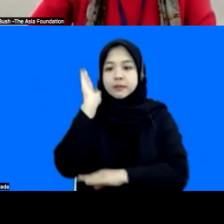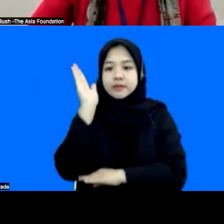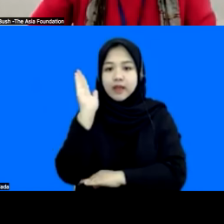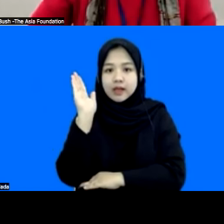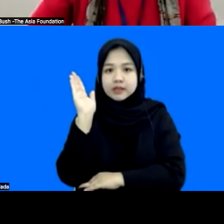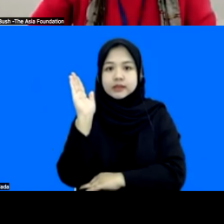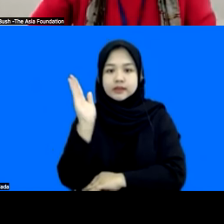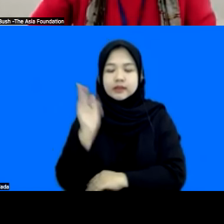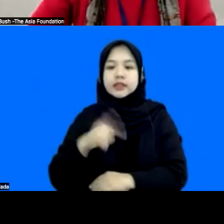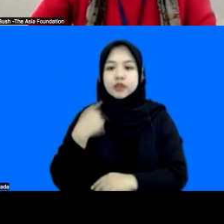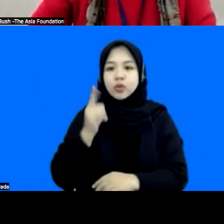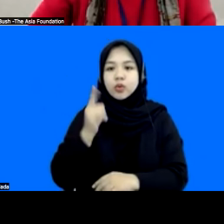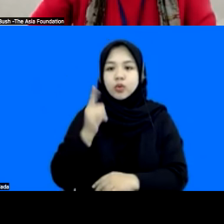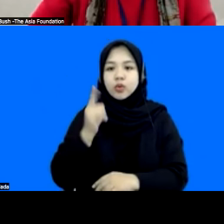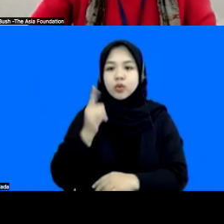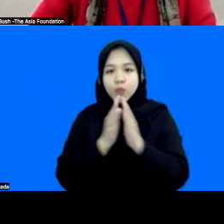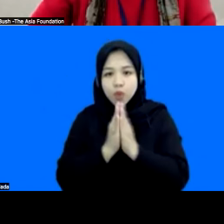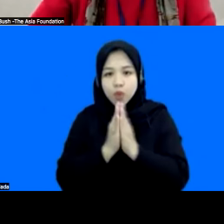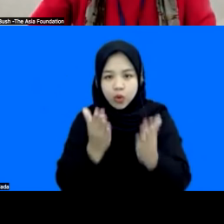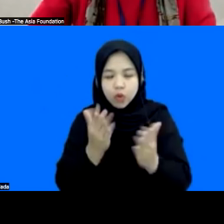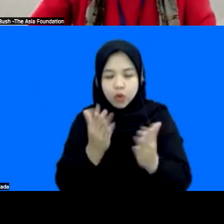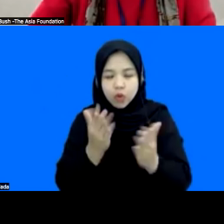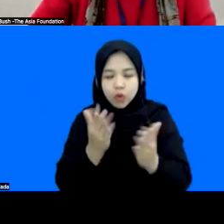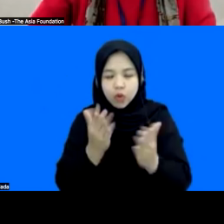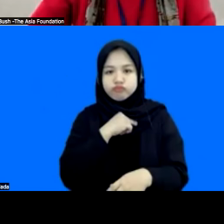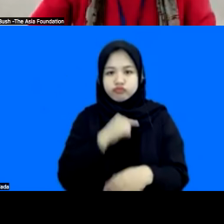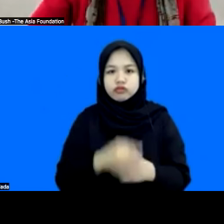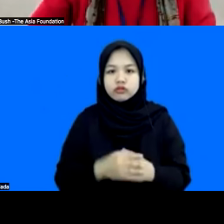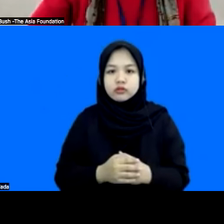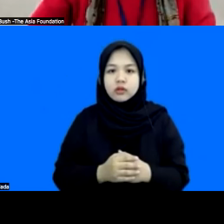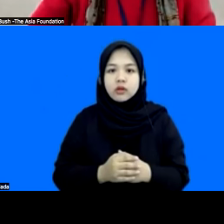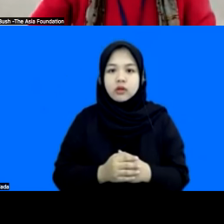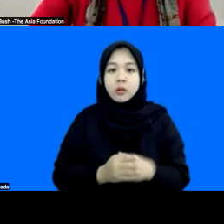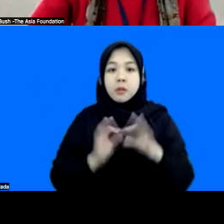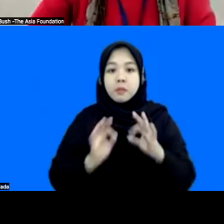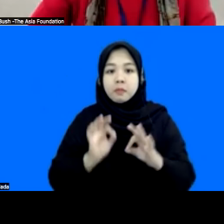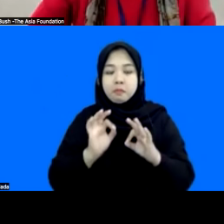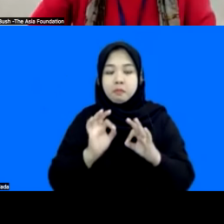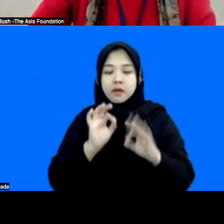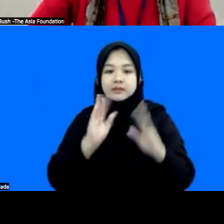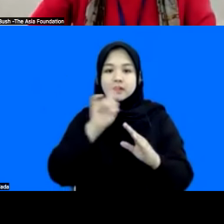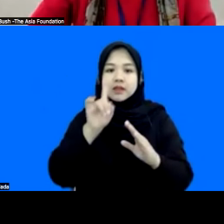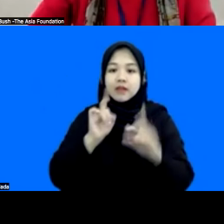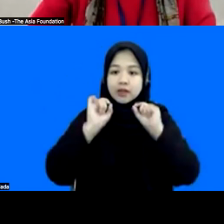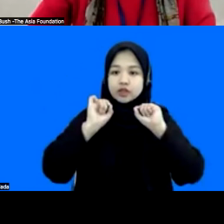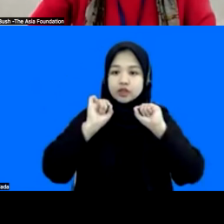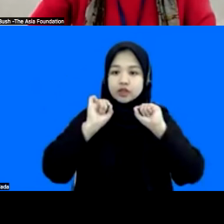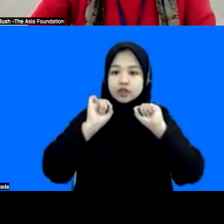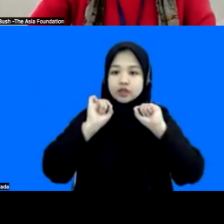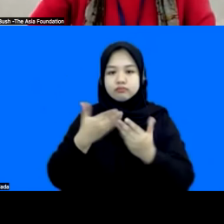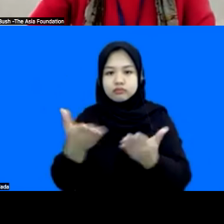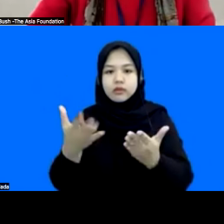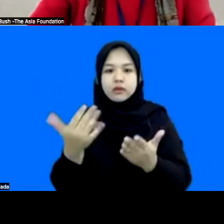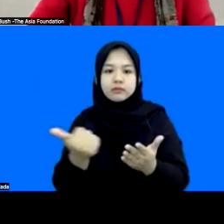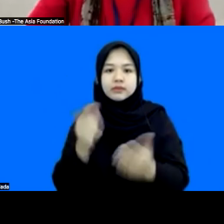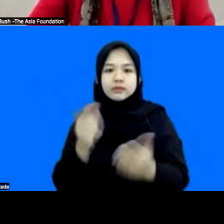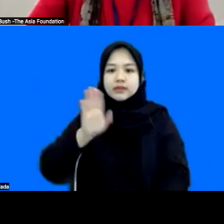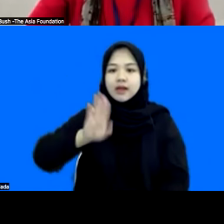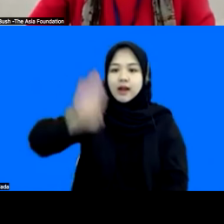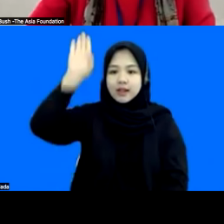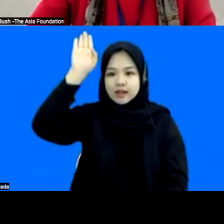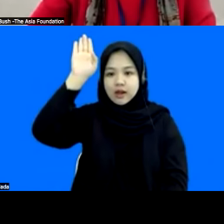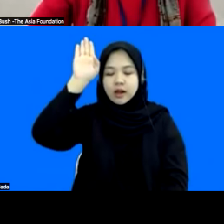However, during the Q&A sessions, we encourage you to use your hand raise function so that we can invite you to join in and share your thoughts. And